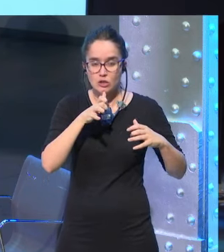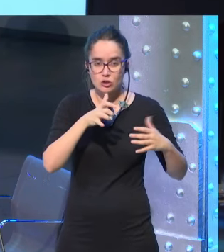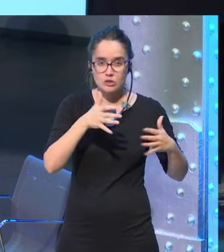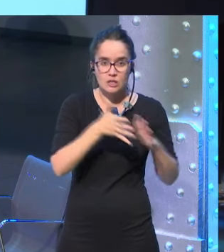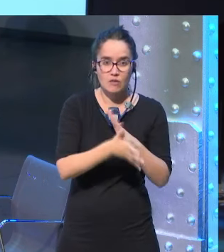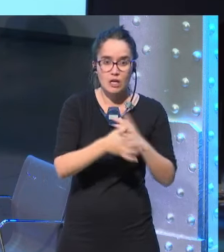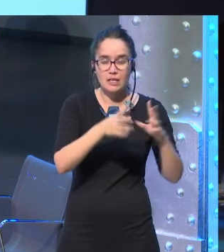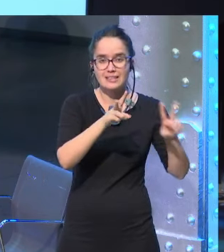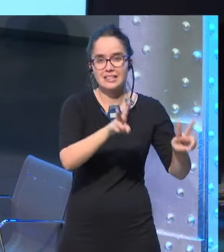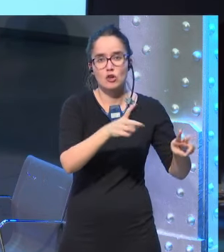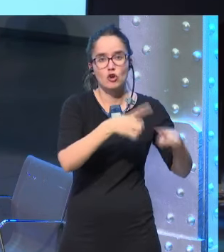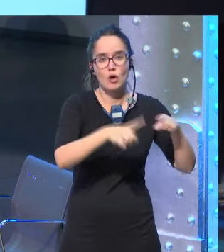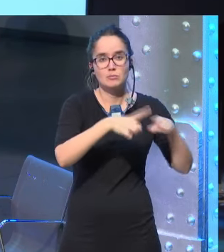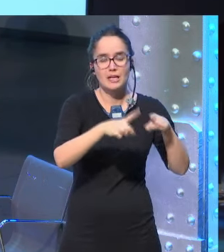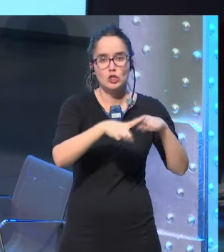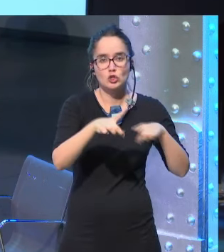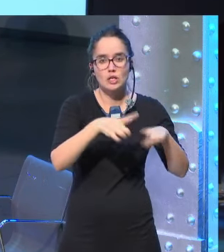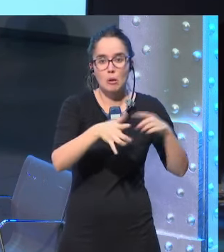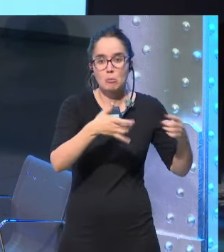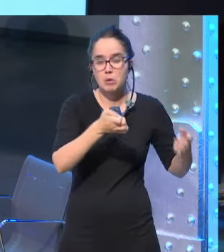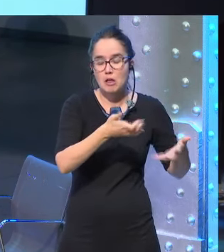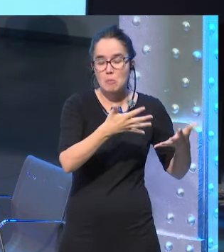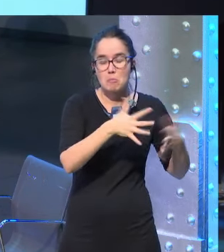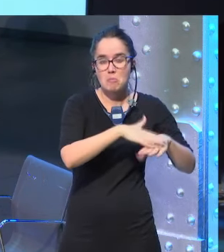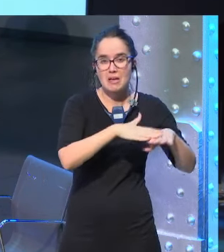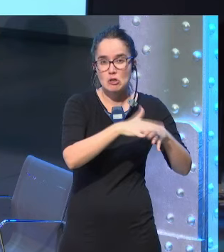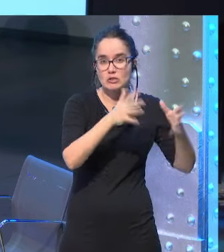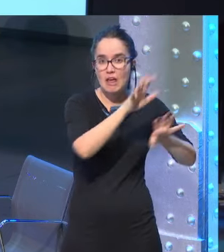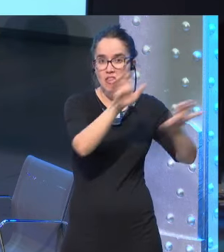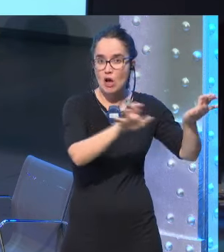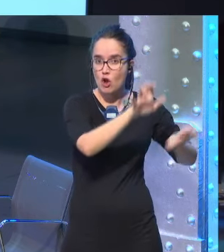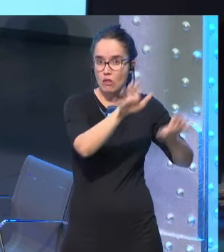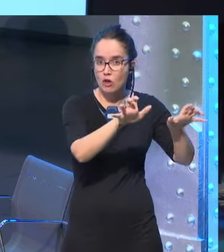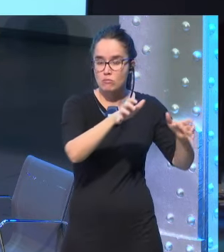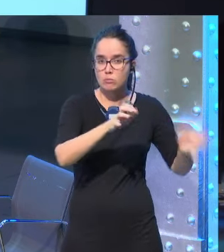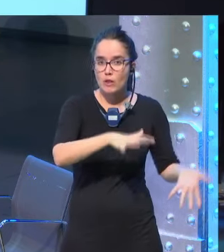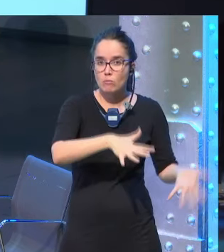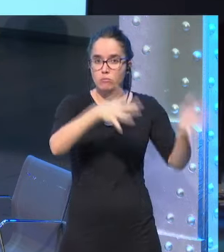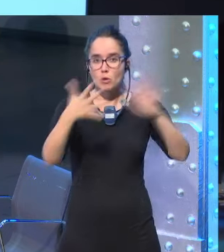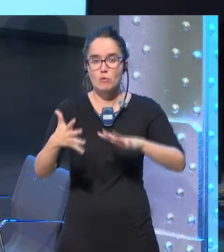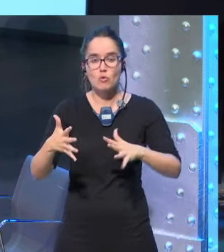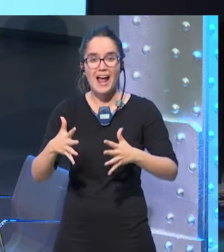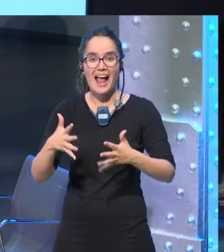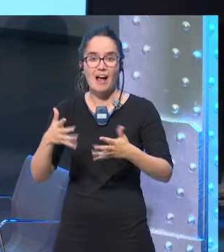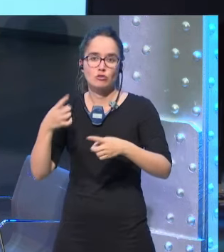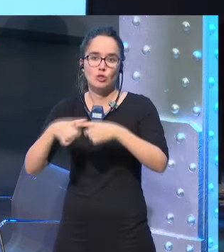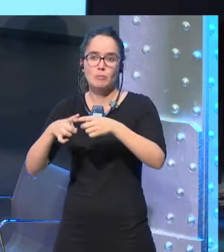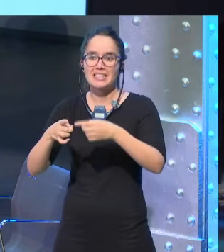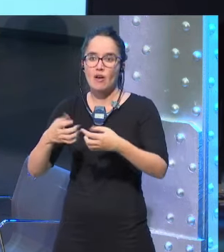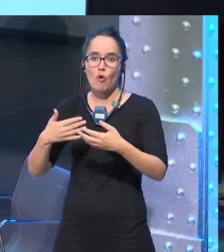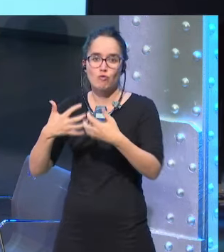the significant step, even though the building itself is quite a small building. So I'm going to walk you through